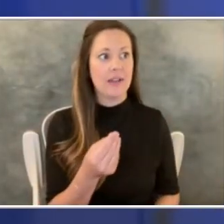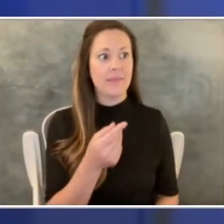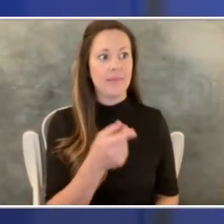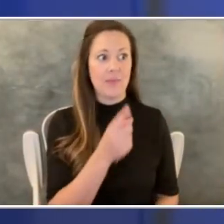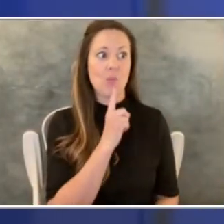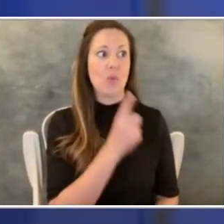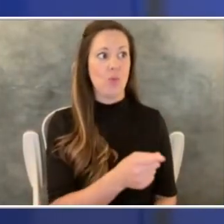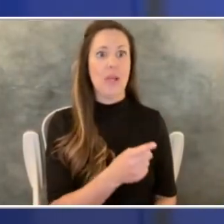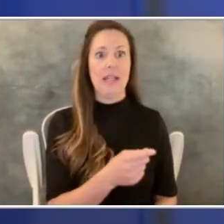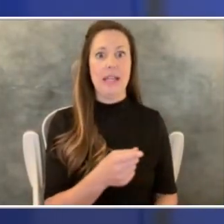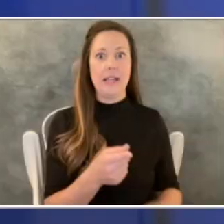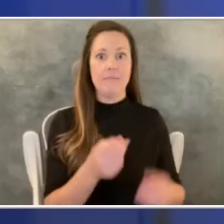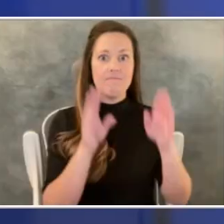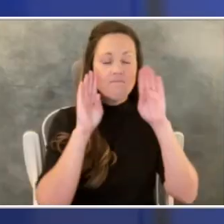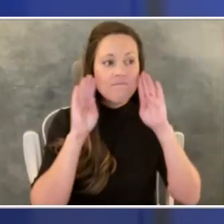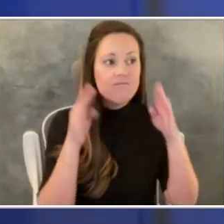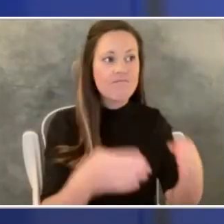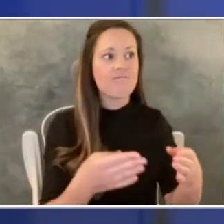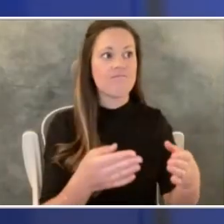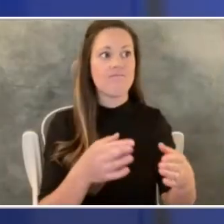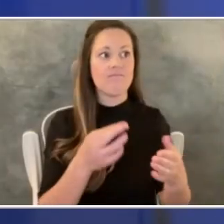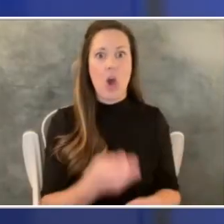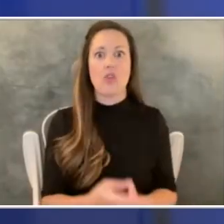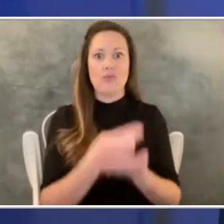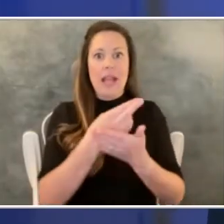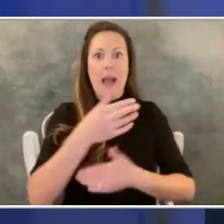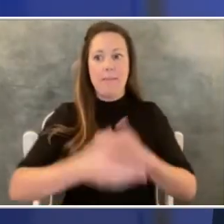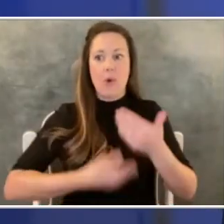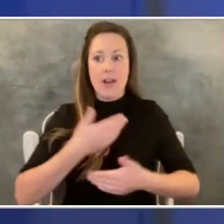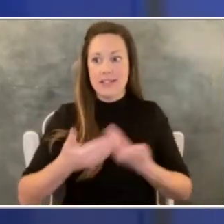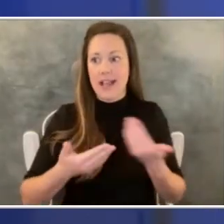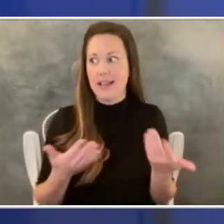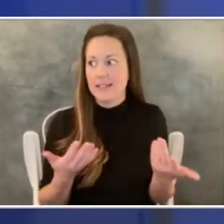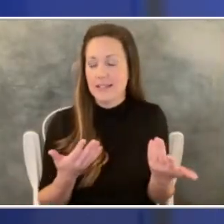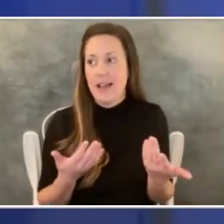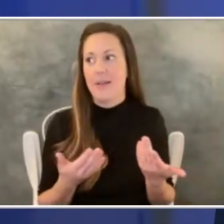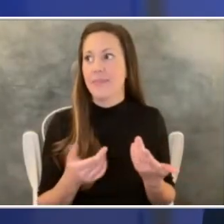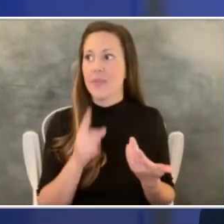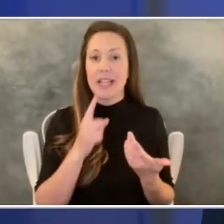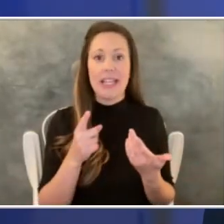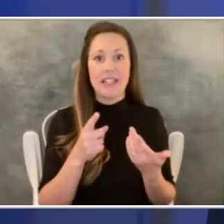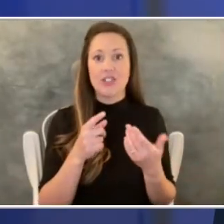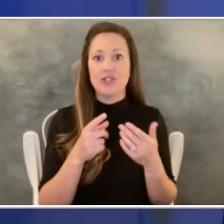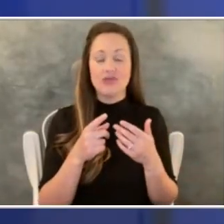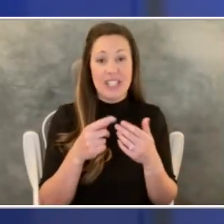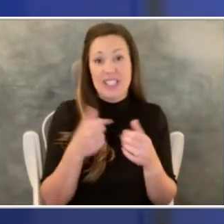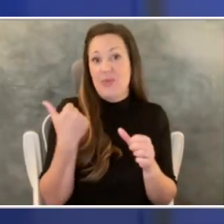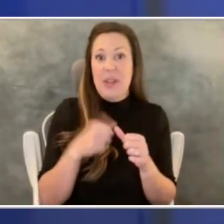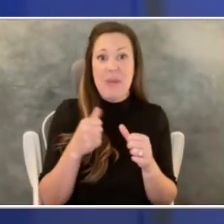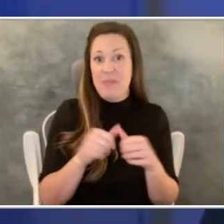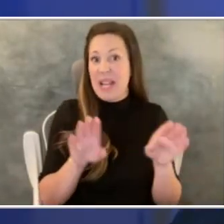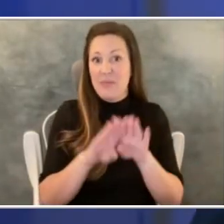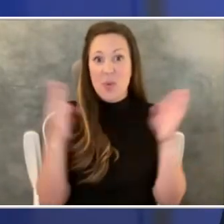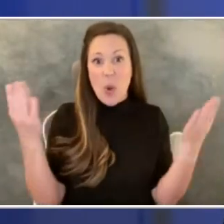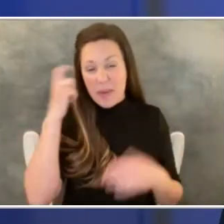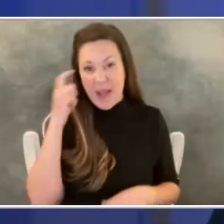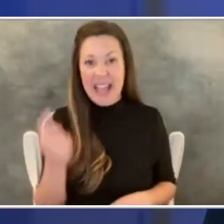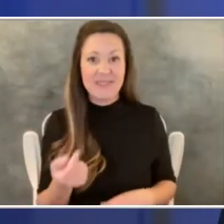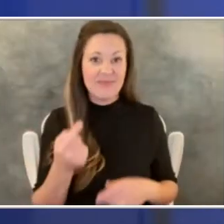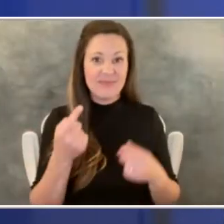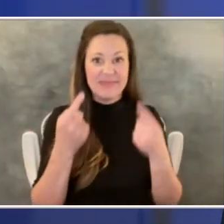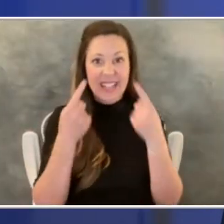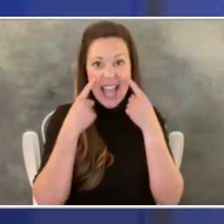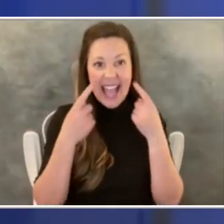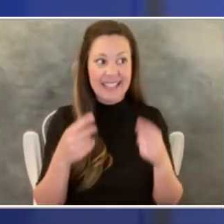rehab processes, going into it, open eyes, open heart. Gabe here just had the great mental, he wrapped